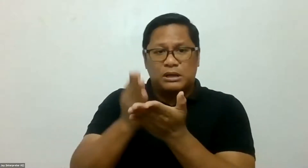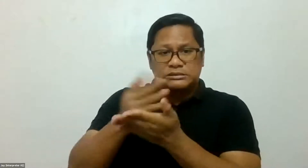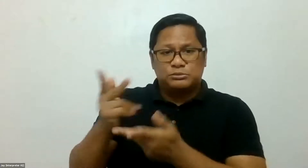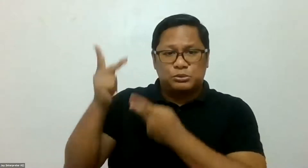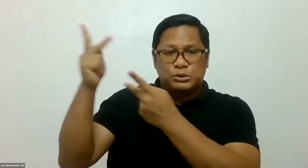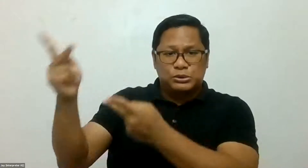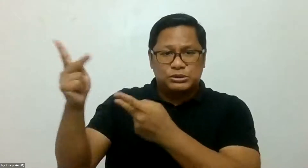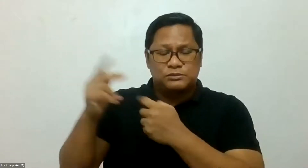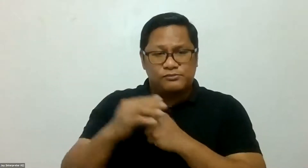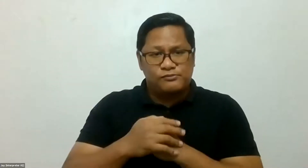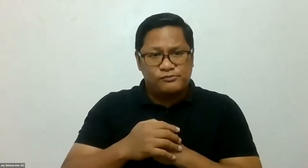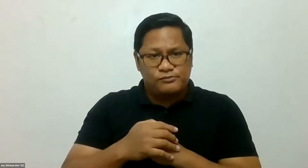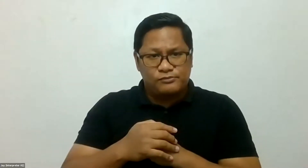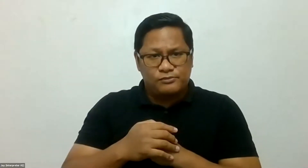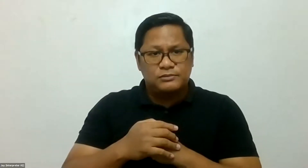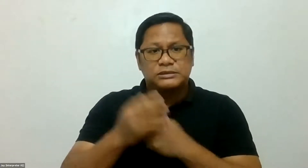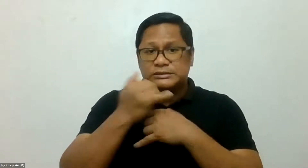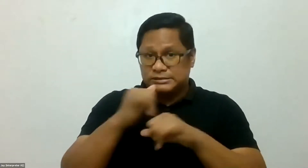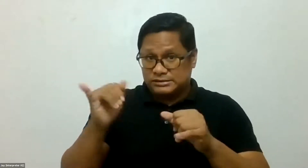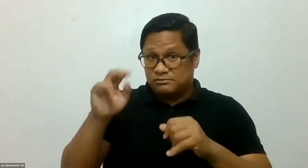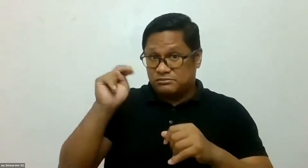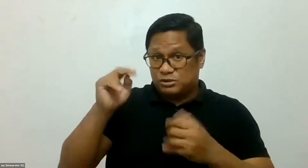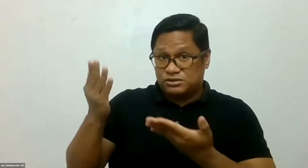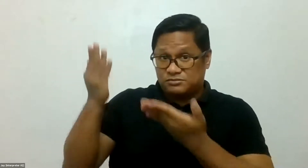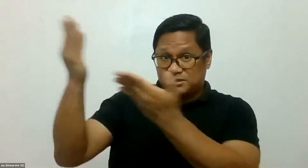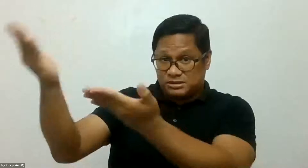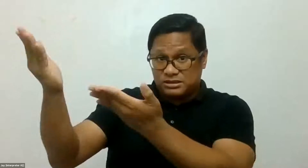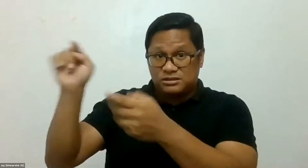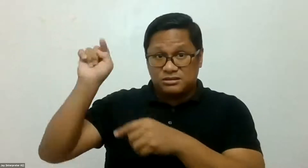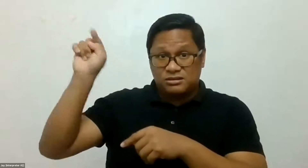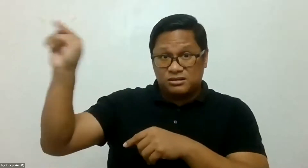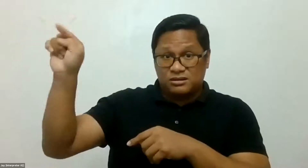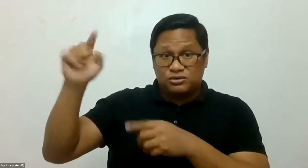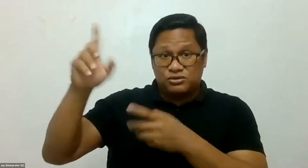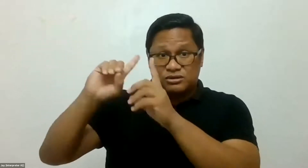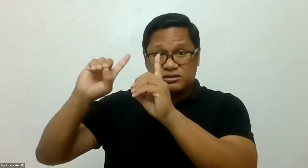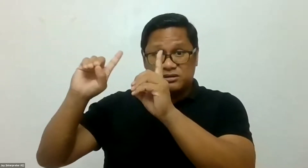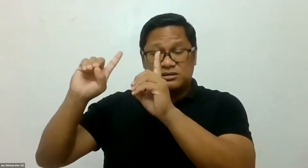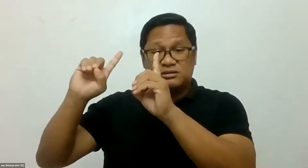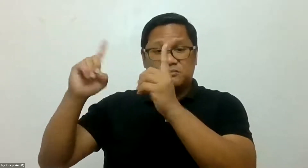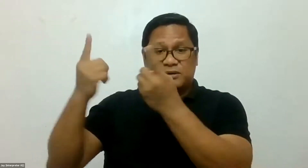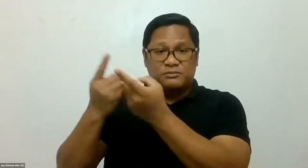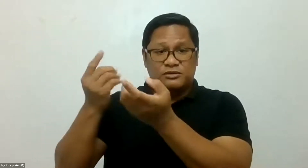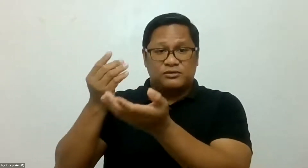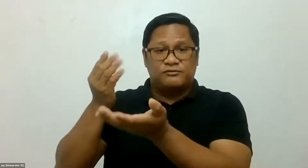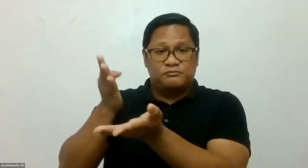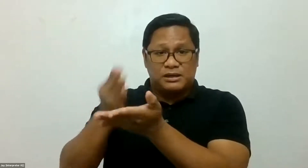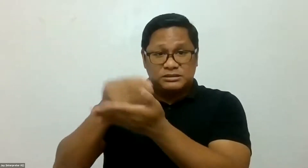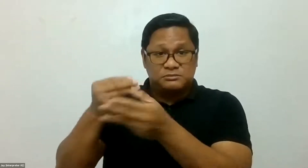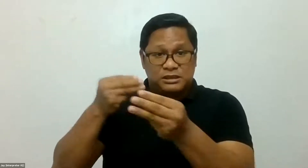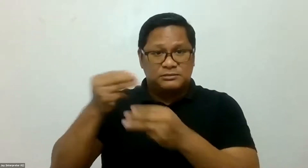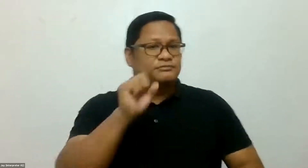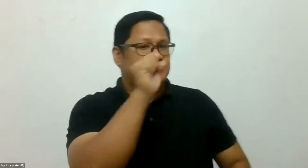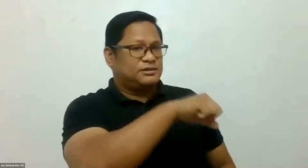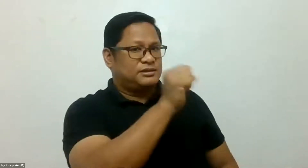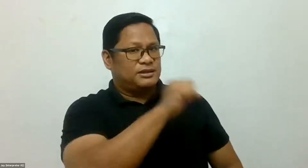are still to be submitted, correct, to the Department of Budget Management? Yes, sir. Last